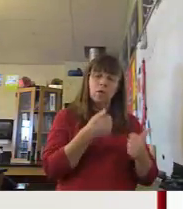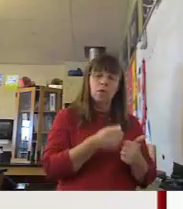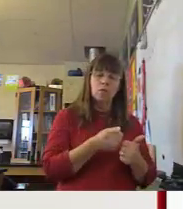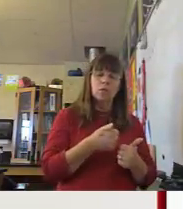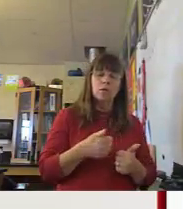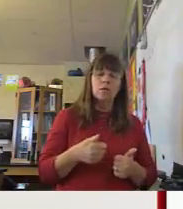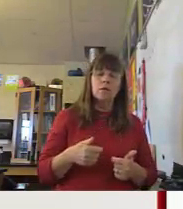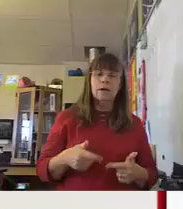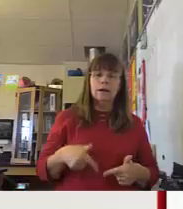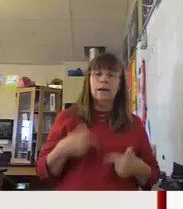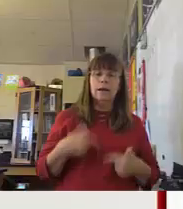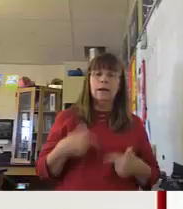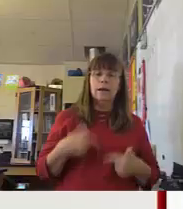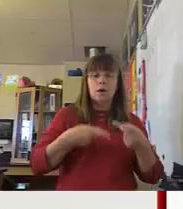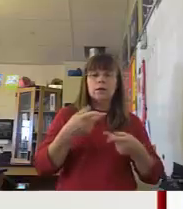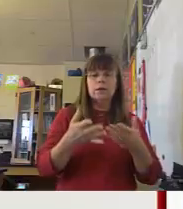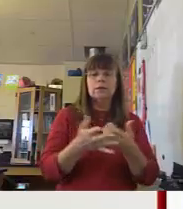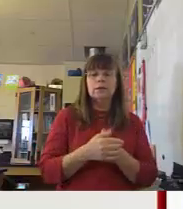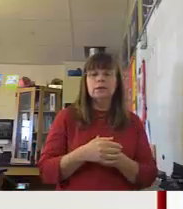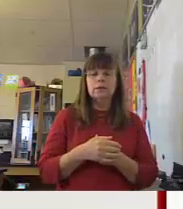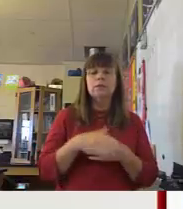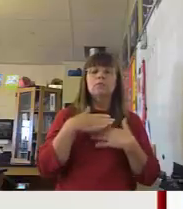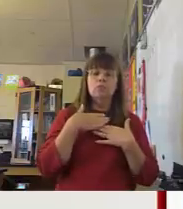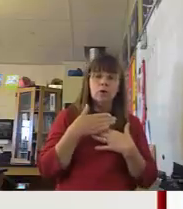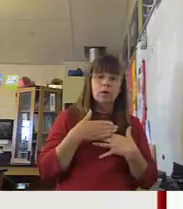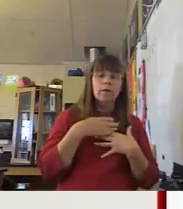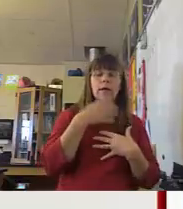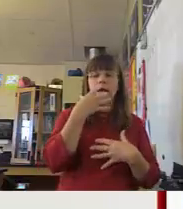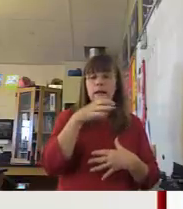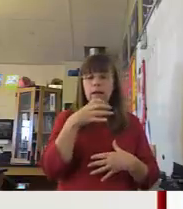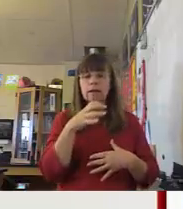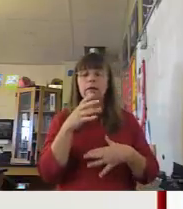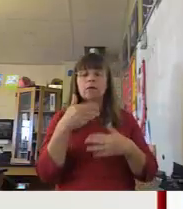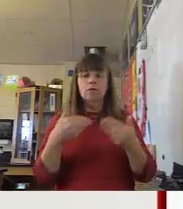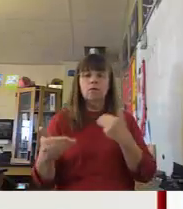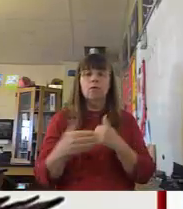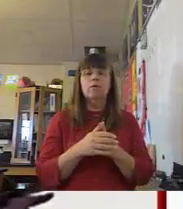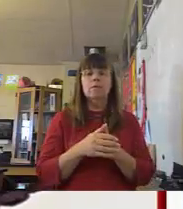processes. All right, so